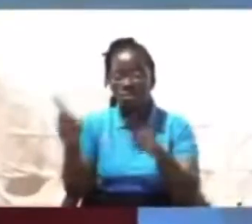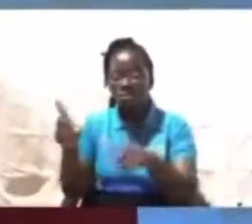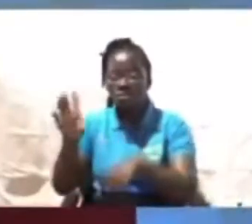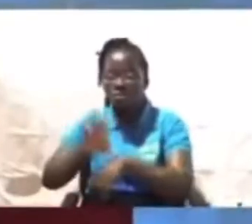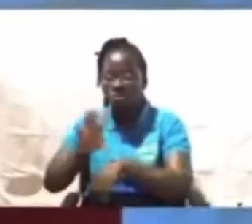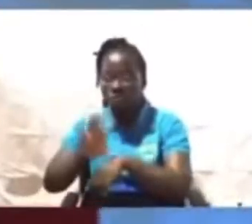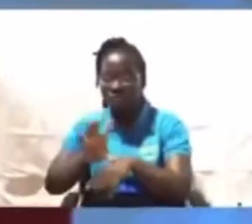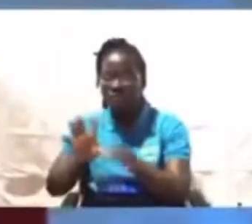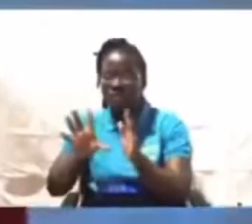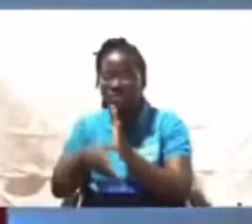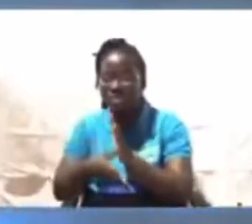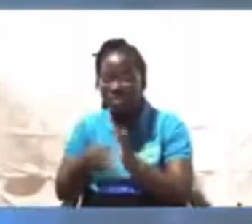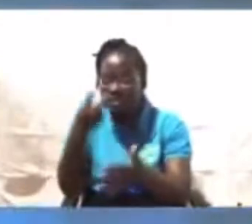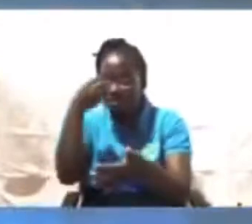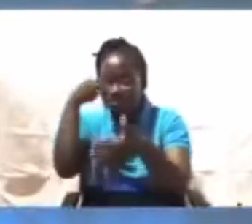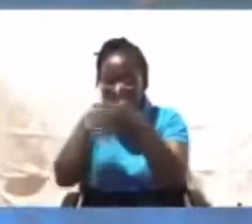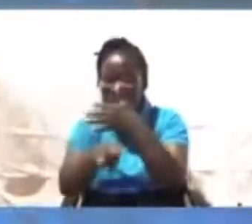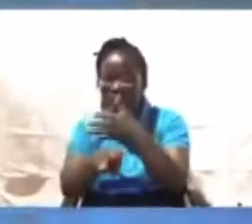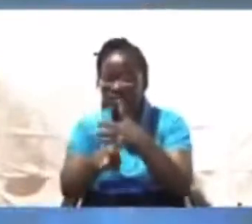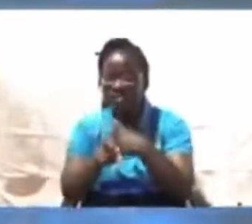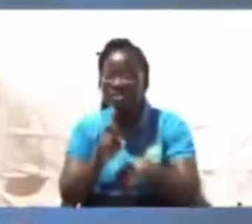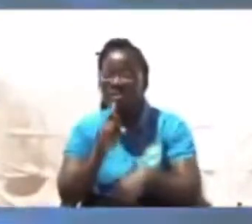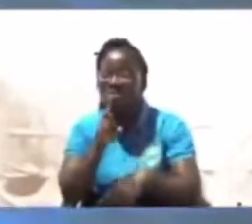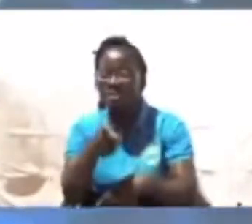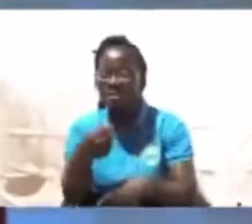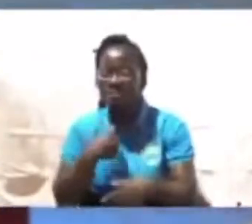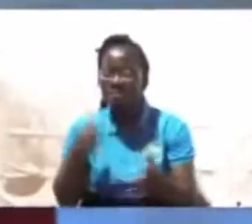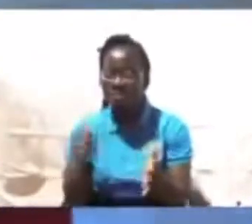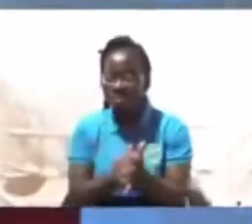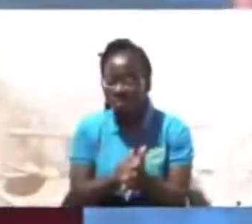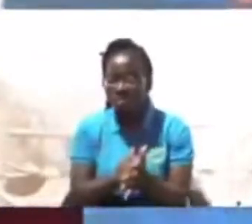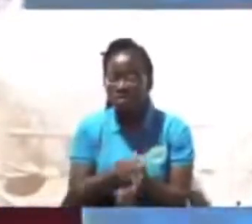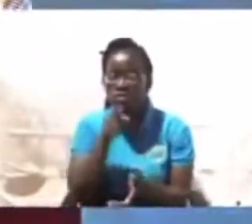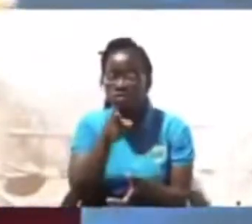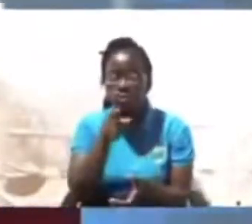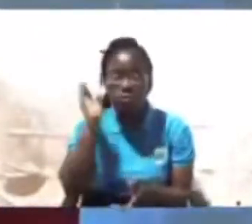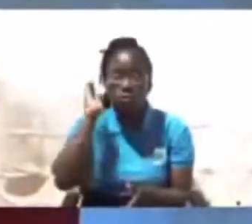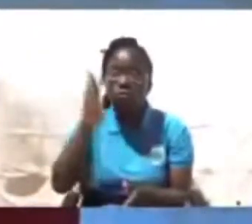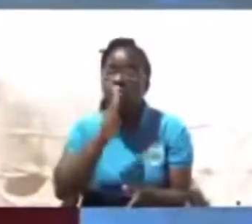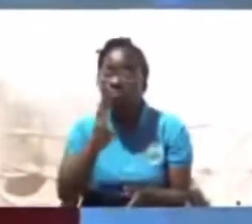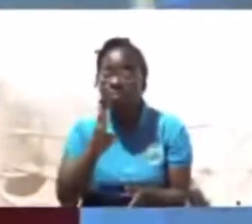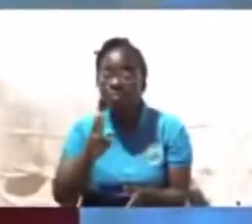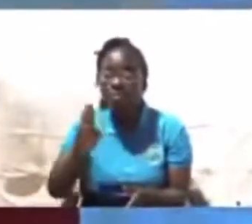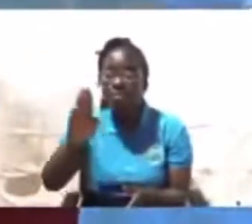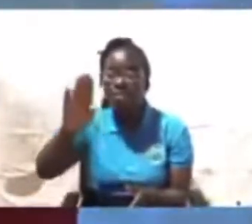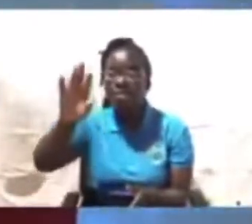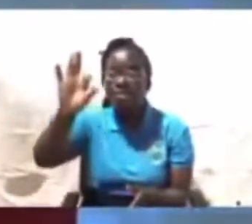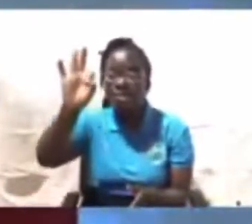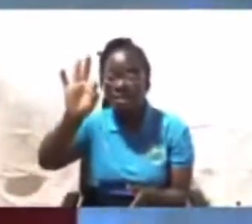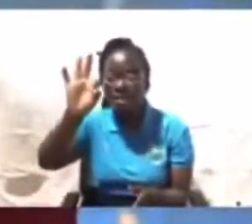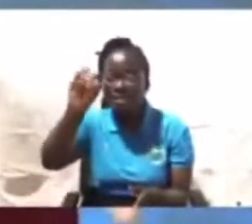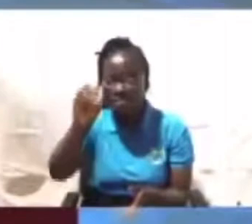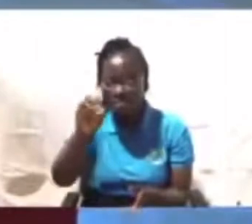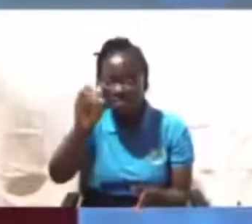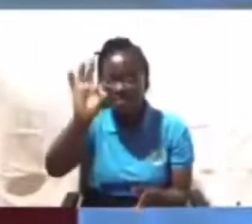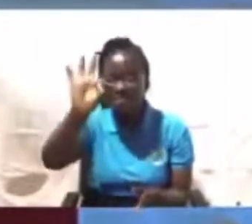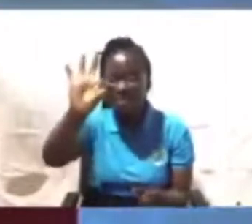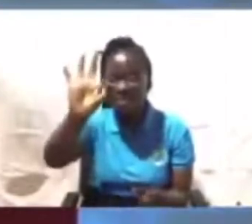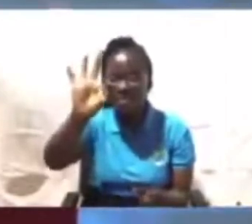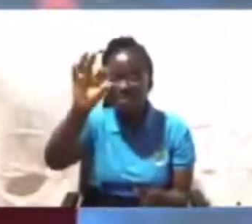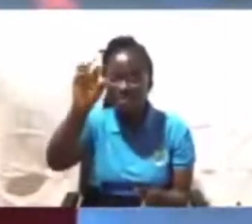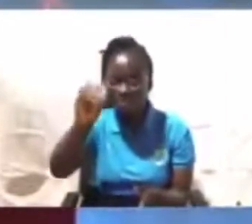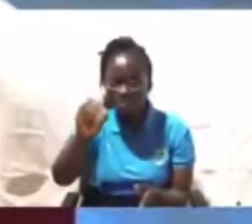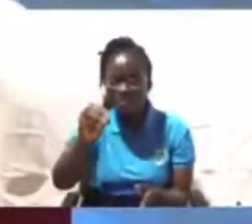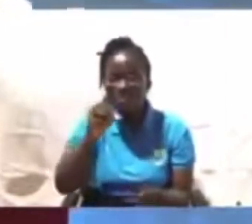Ena mi ba, shena ma betro omu say, mbe di 90 years. Ena omu say, ye, 90 years be dru da bay. Na wa waja ako nyano obisu